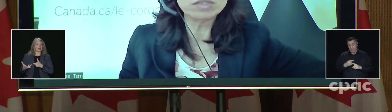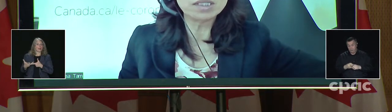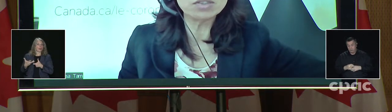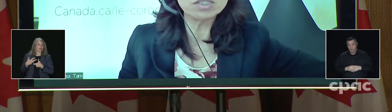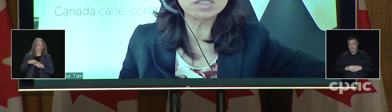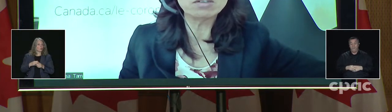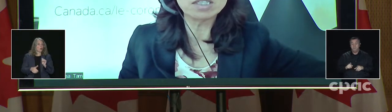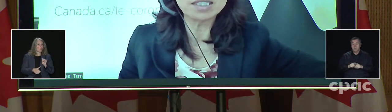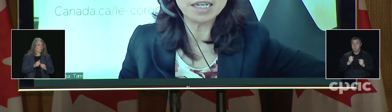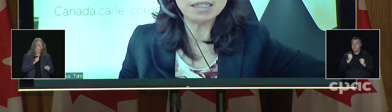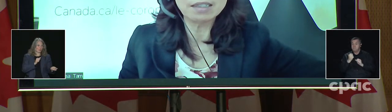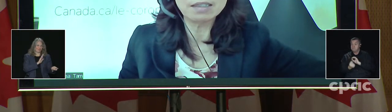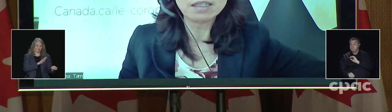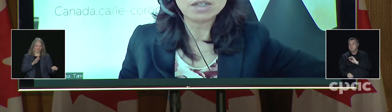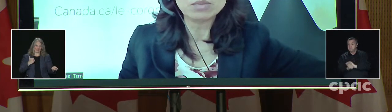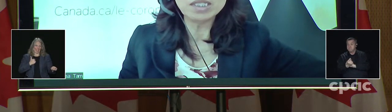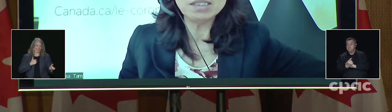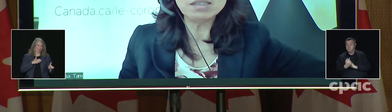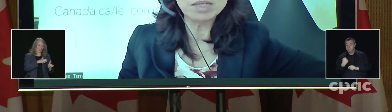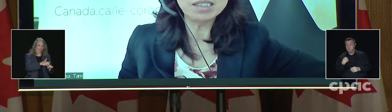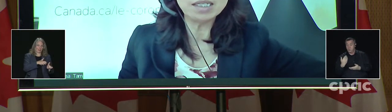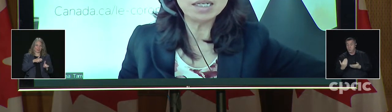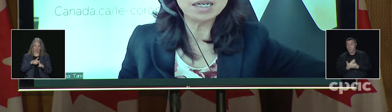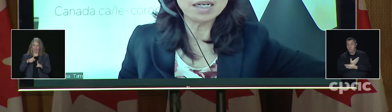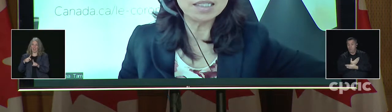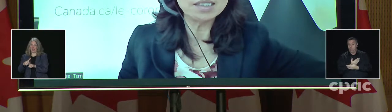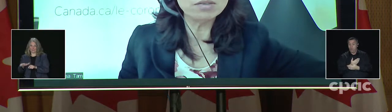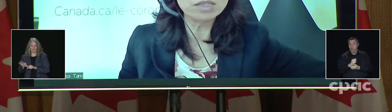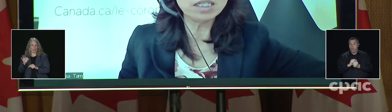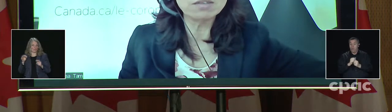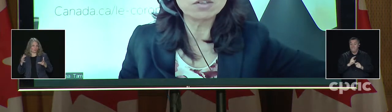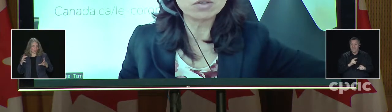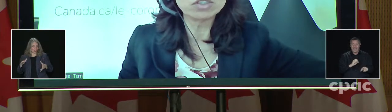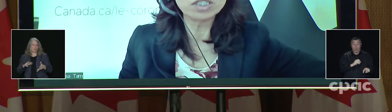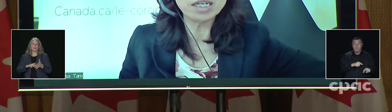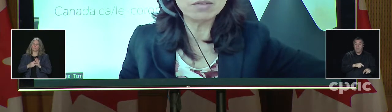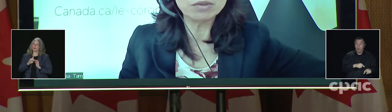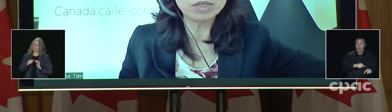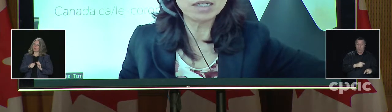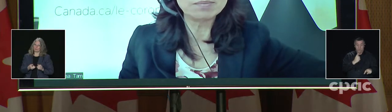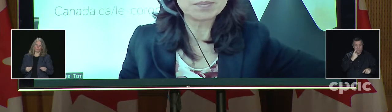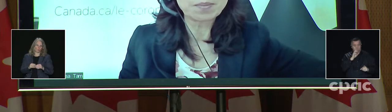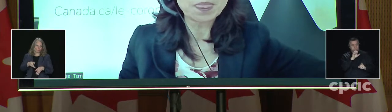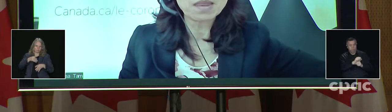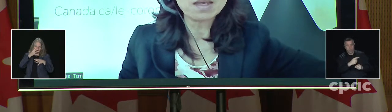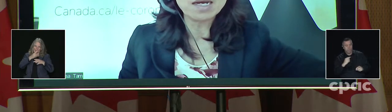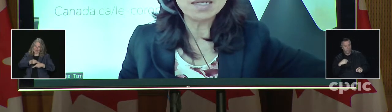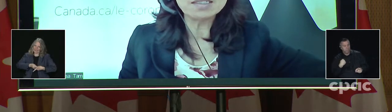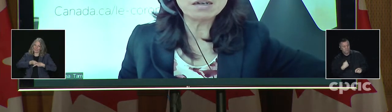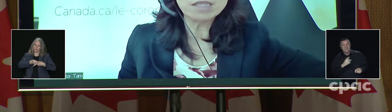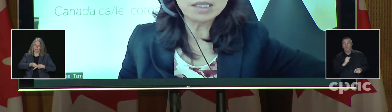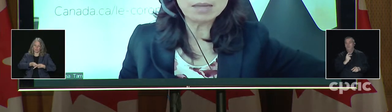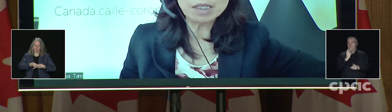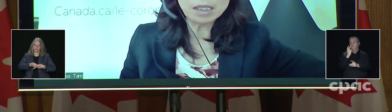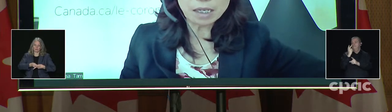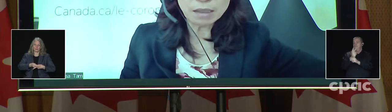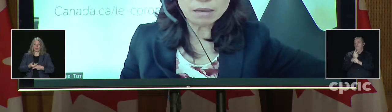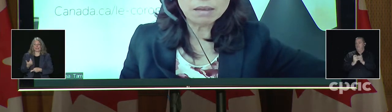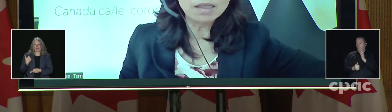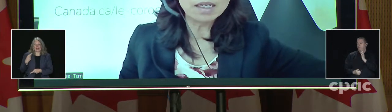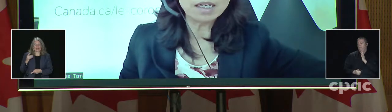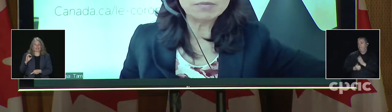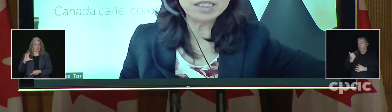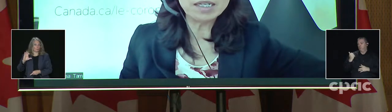most jurisdictions across Canada, we need to maintain a high degree of caution everywhere. As of December the